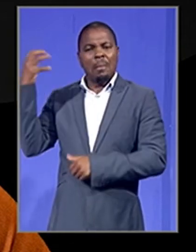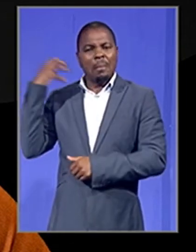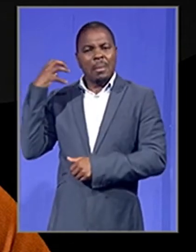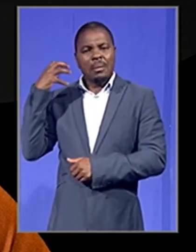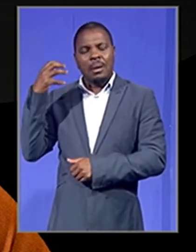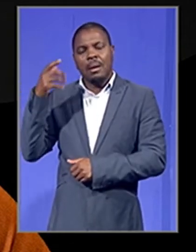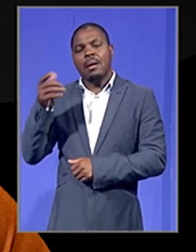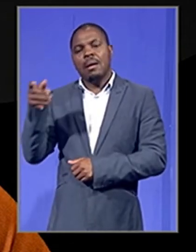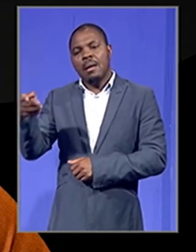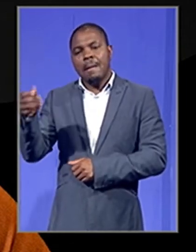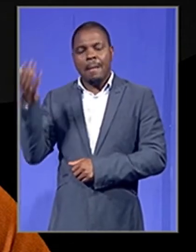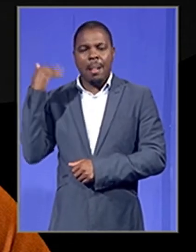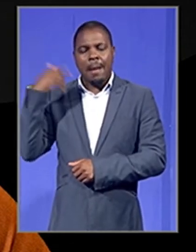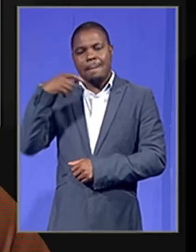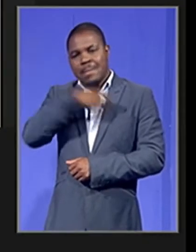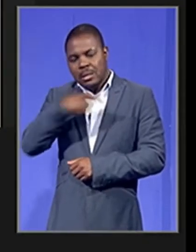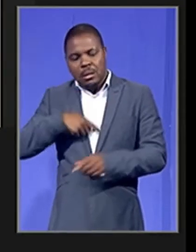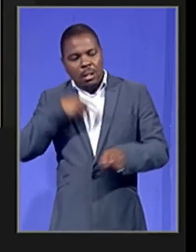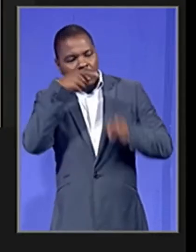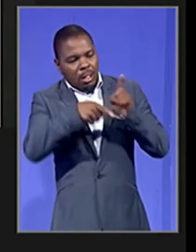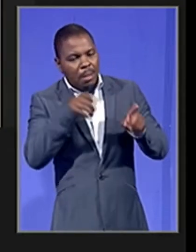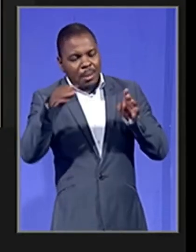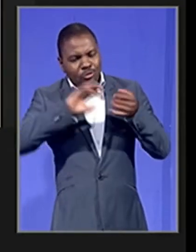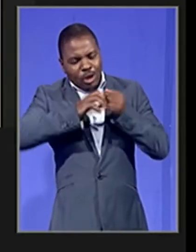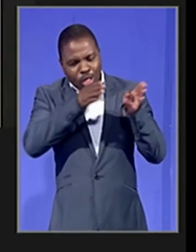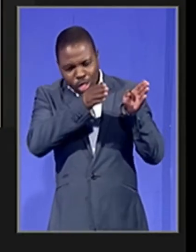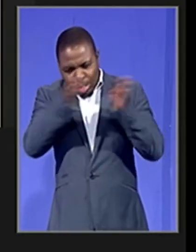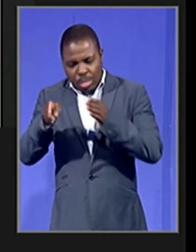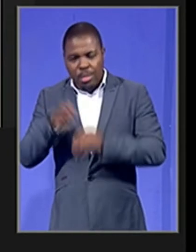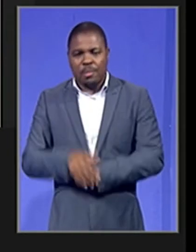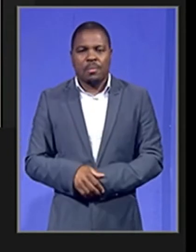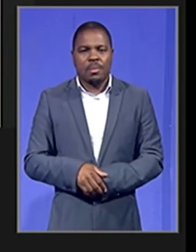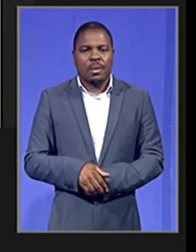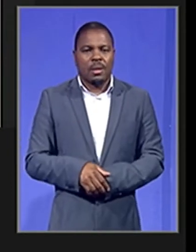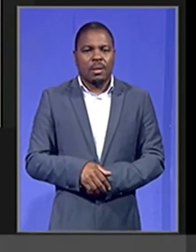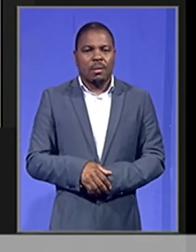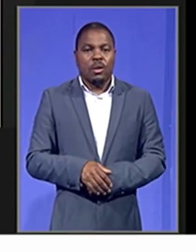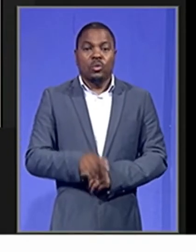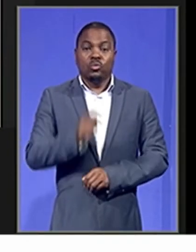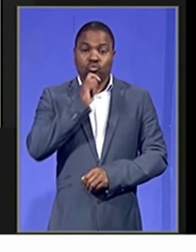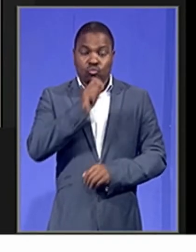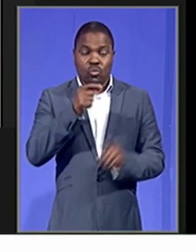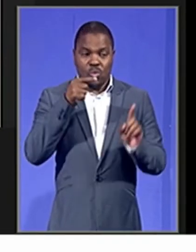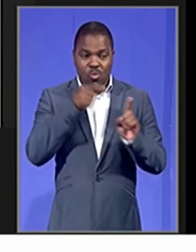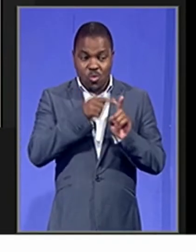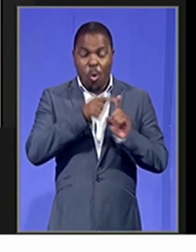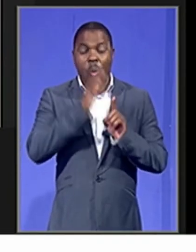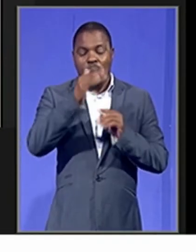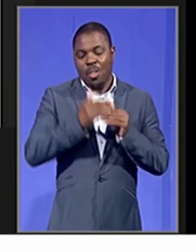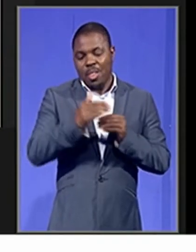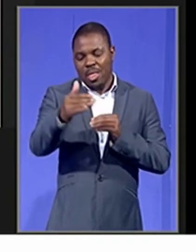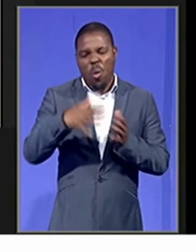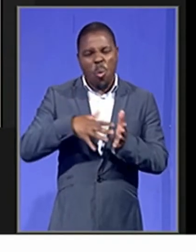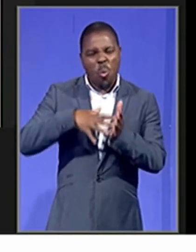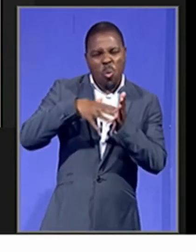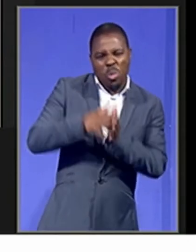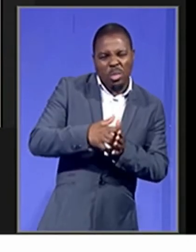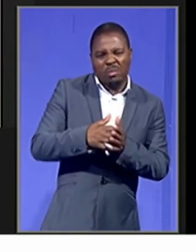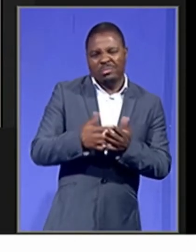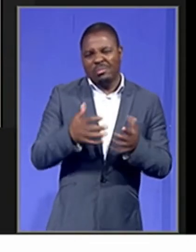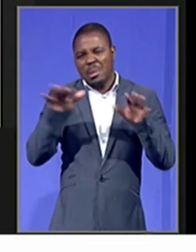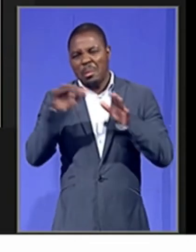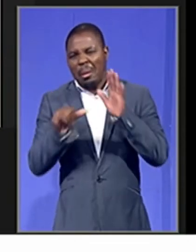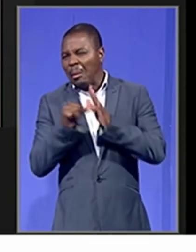were made by his predecessors. It's only going to target weak and